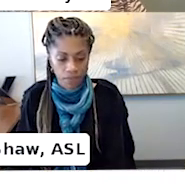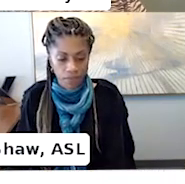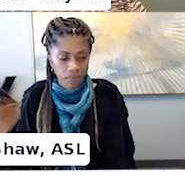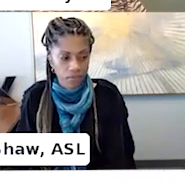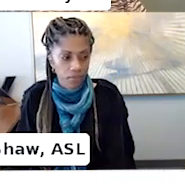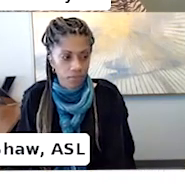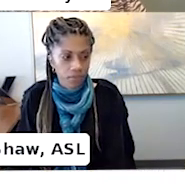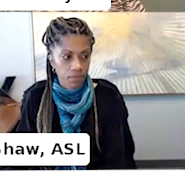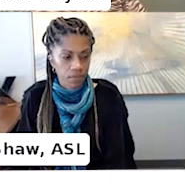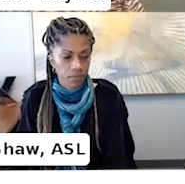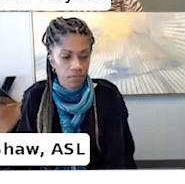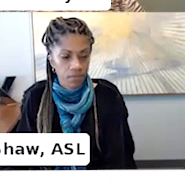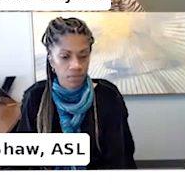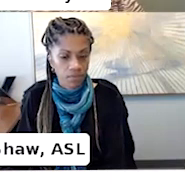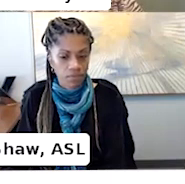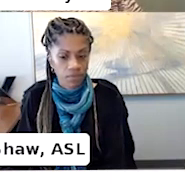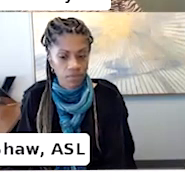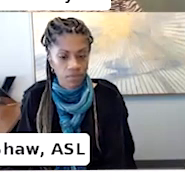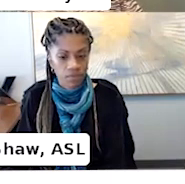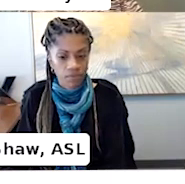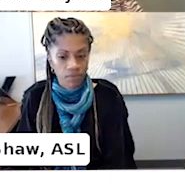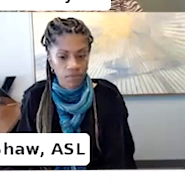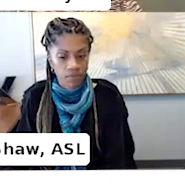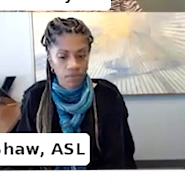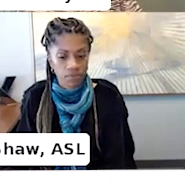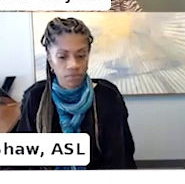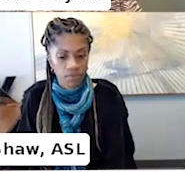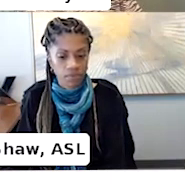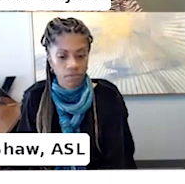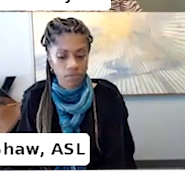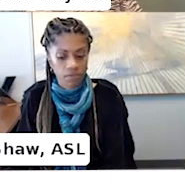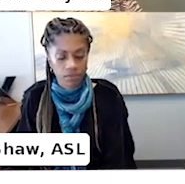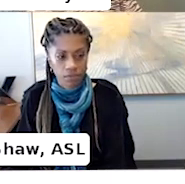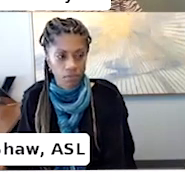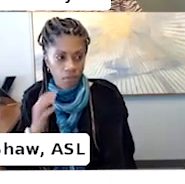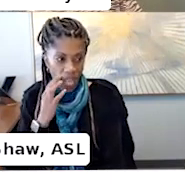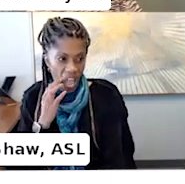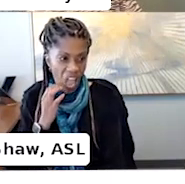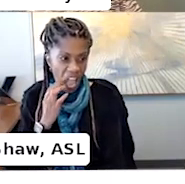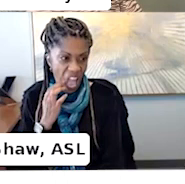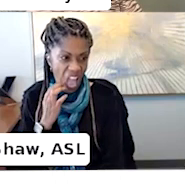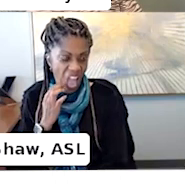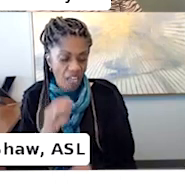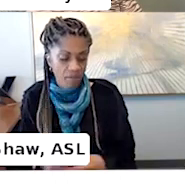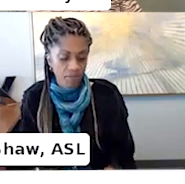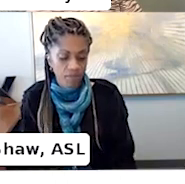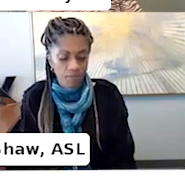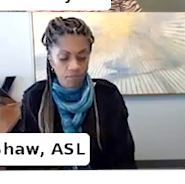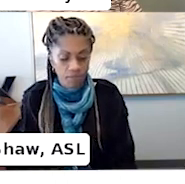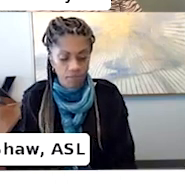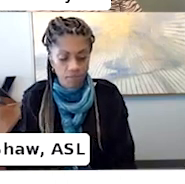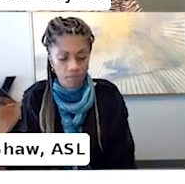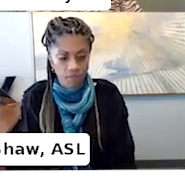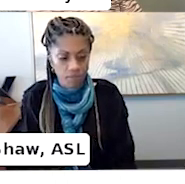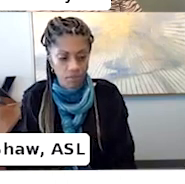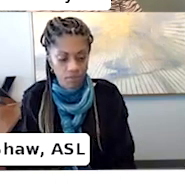My perception was, okay, he's always going to be over here. I'm not going to even talk with him. But this has been eye-opening for me. Well, it has to me too. And